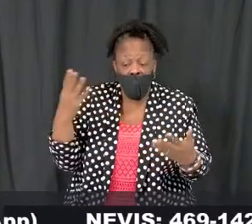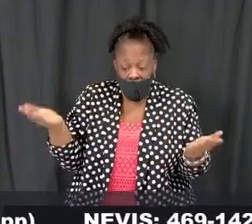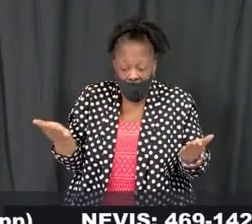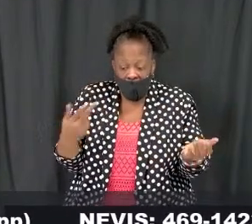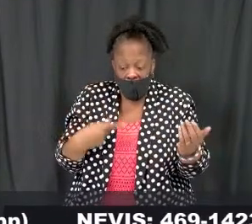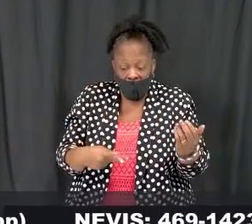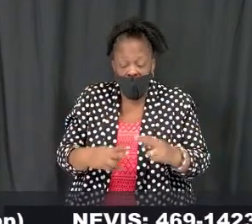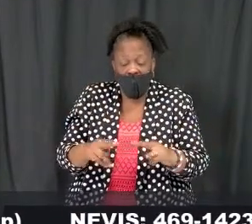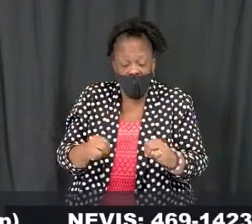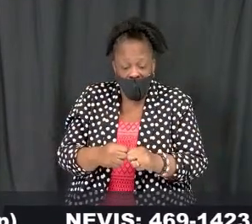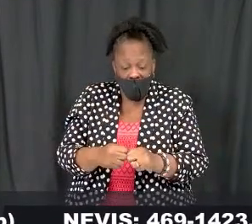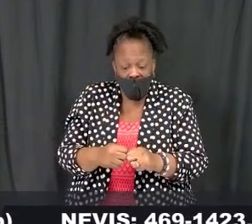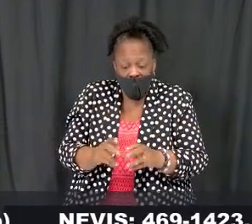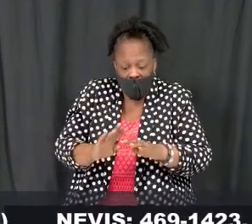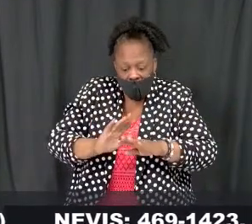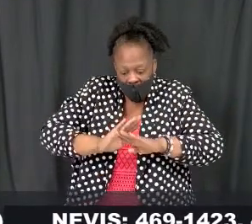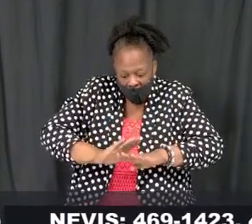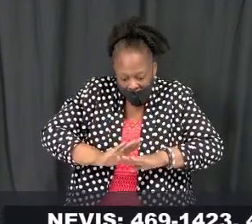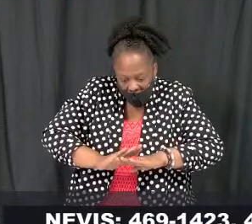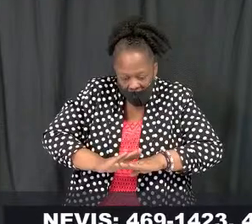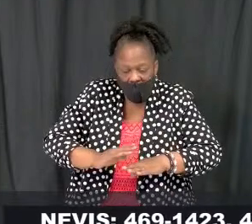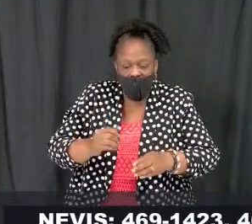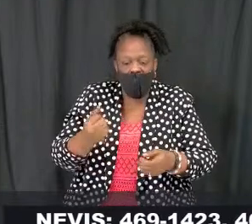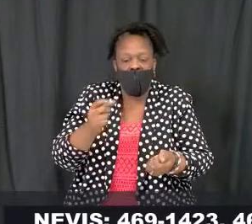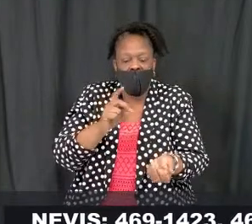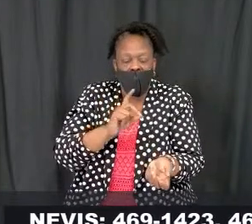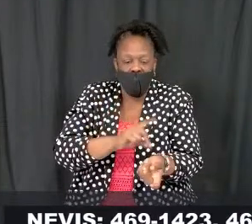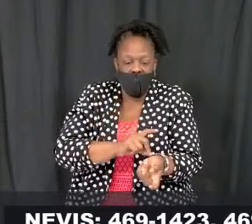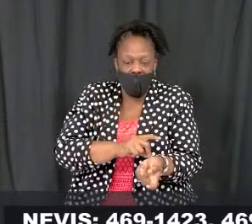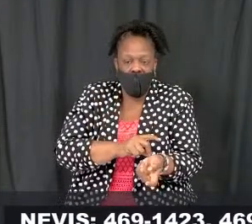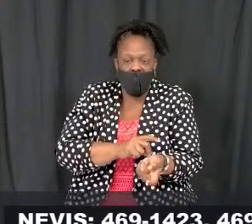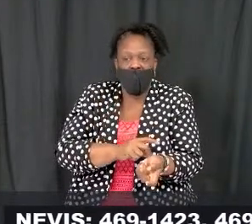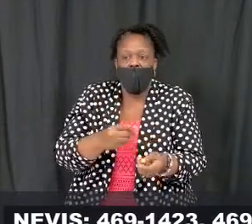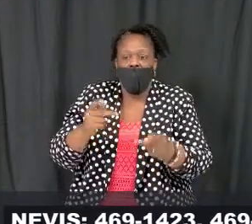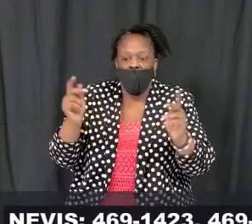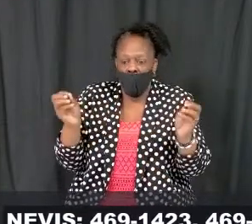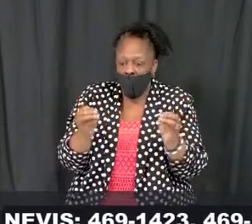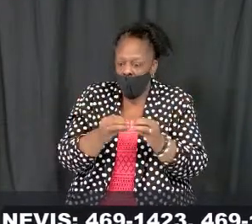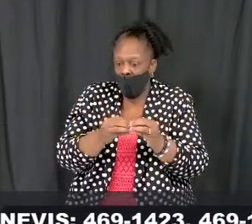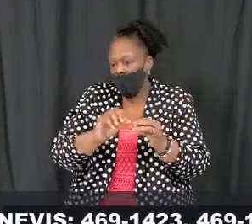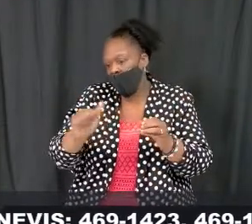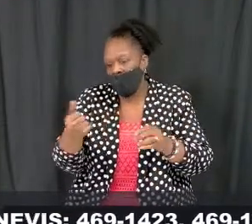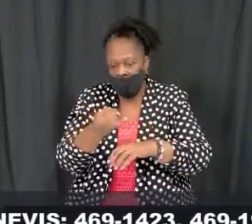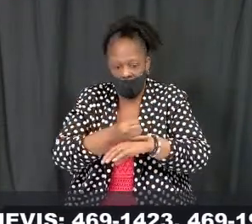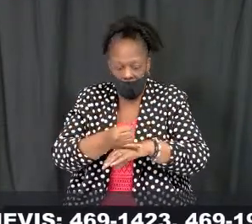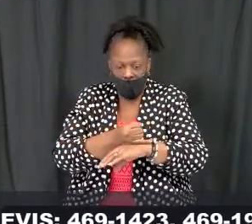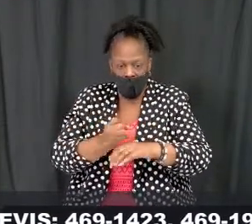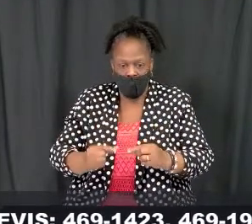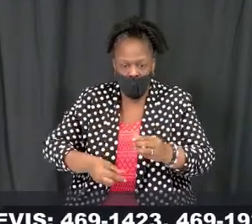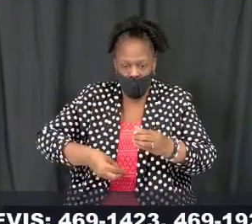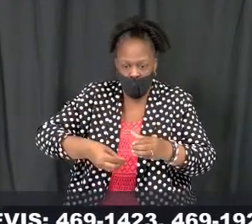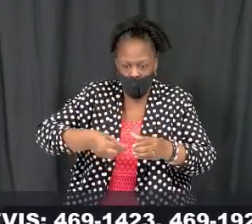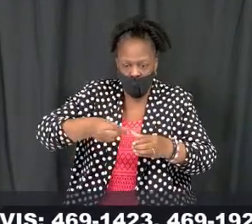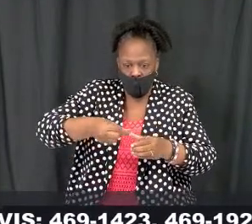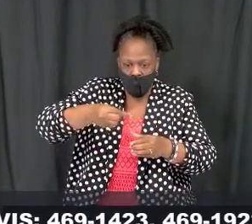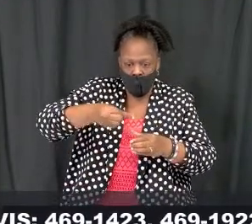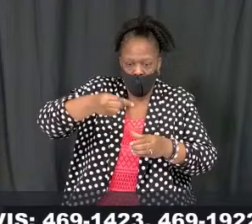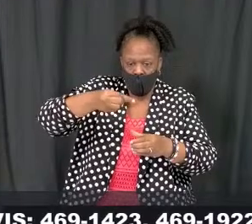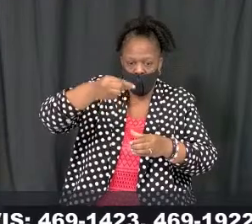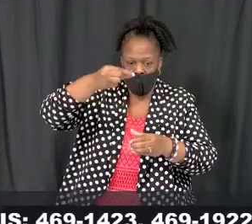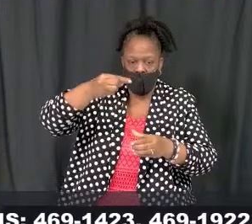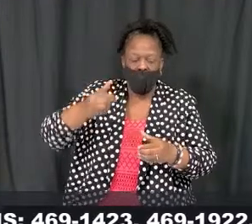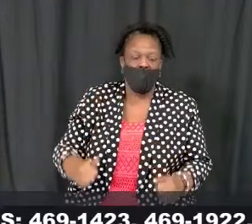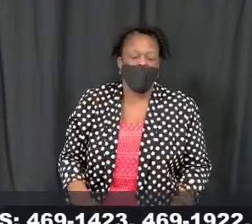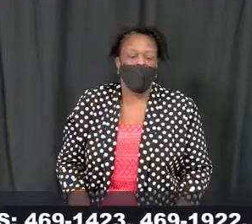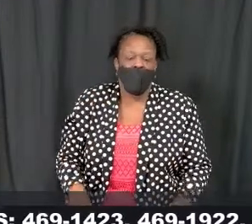non-pharmaceuticals, while in other countries we saw increasing case counts and deaths. We continually warned